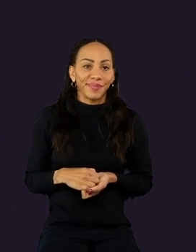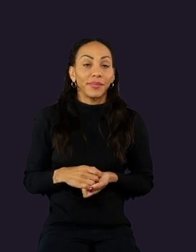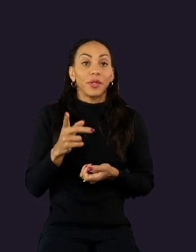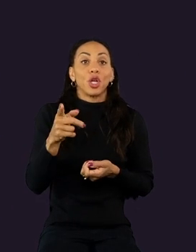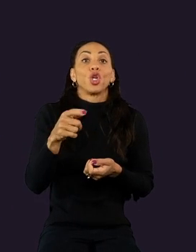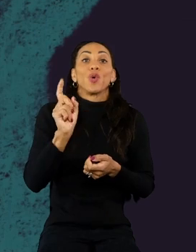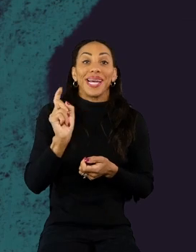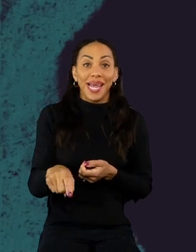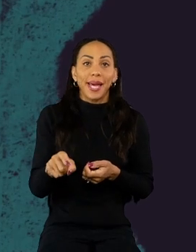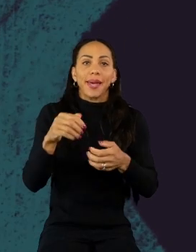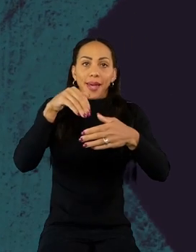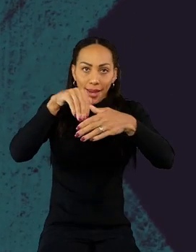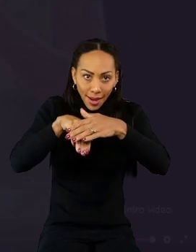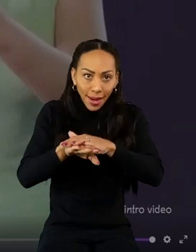Fabulous.